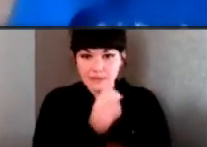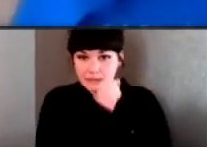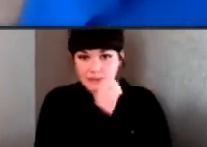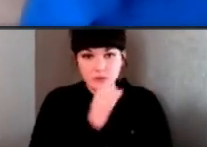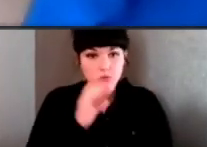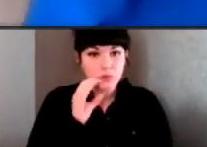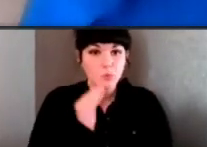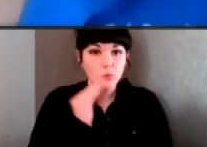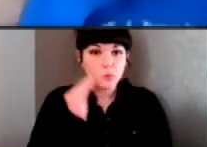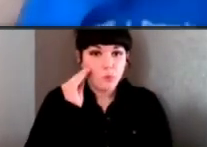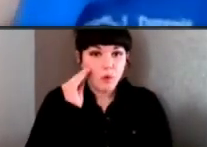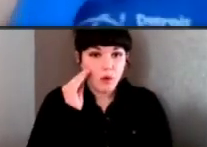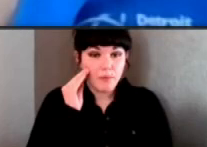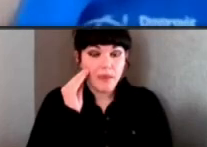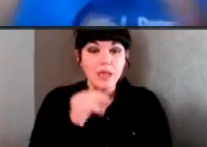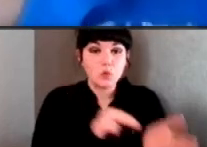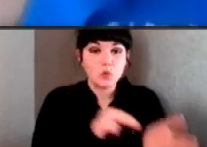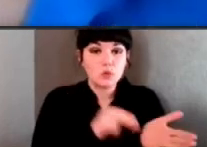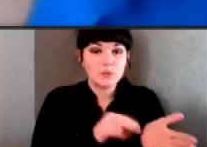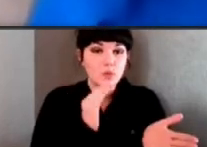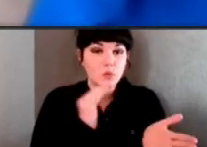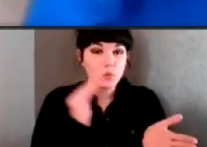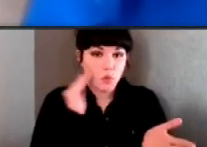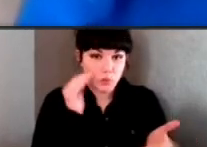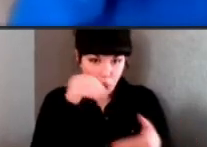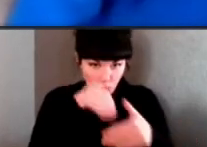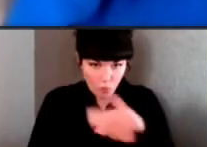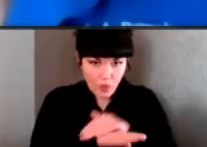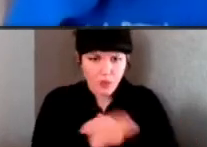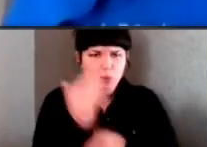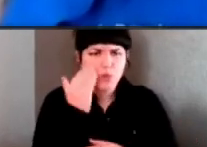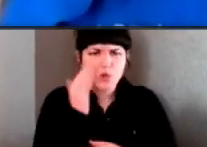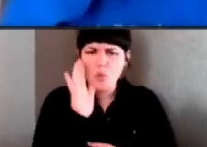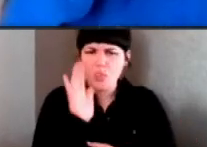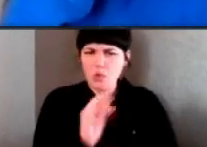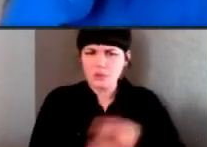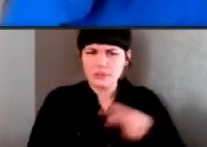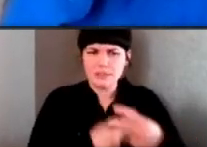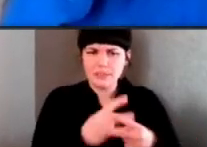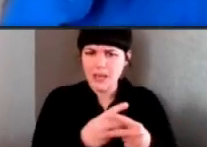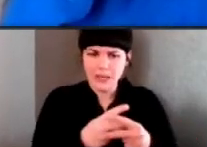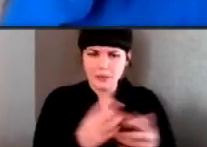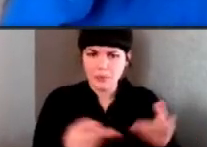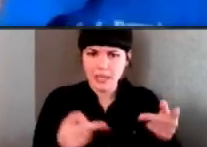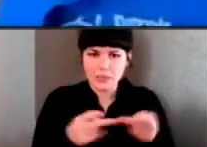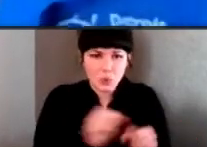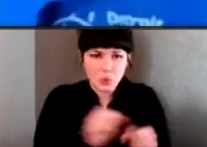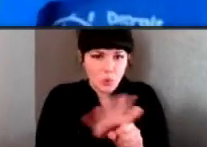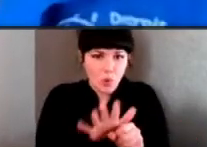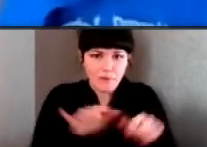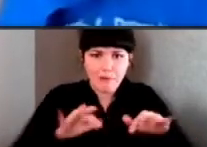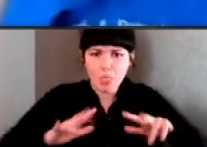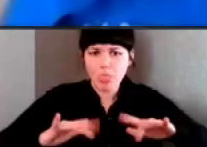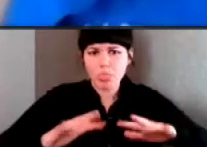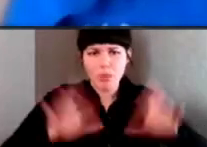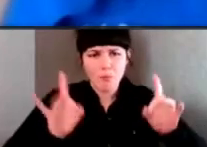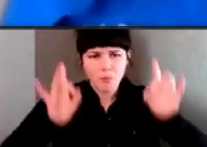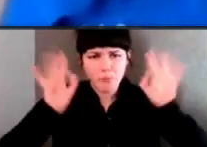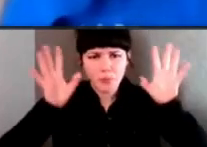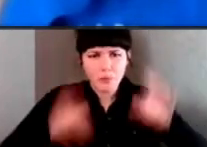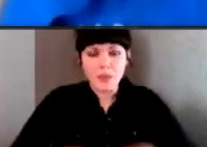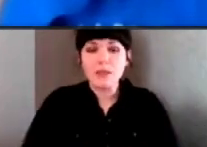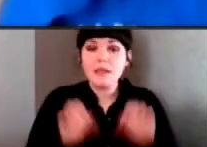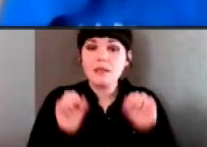places were just absolutely devastated with COVID, as well as individual households. Can you give an estimate how many